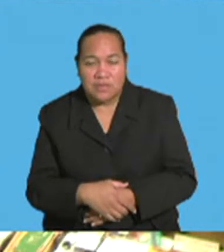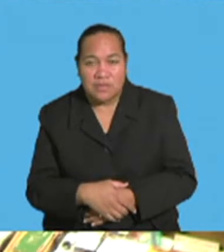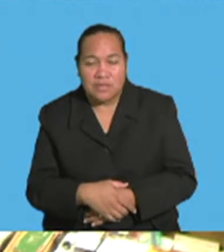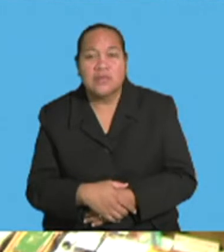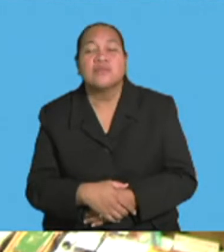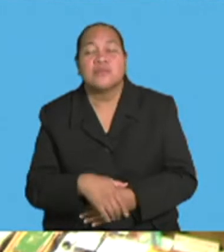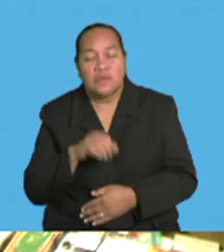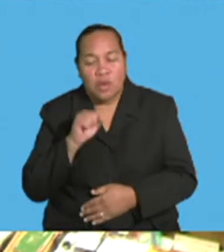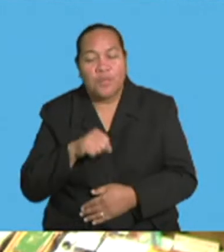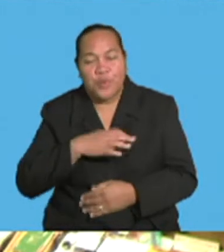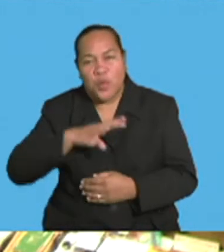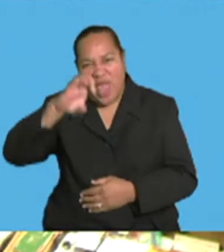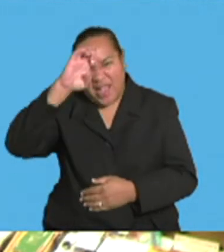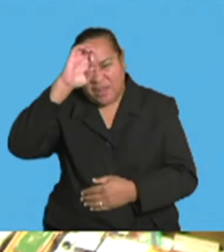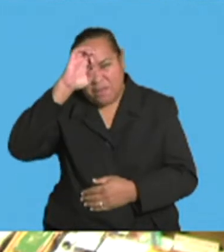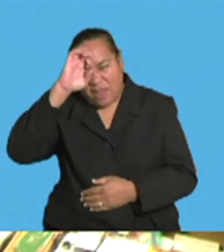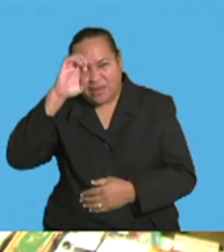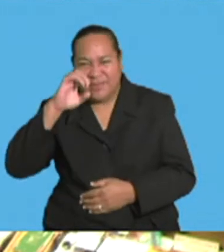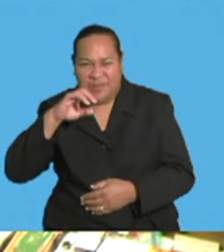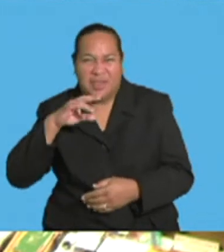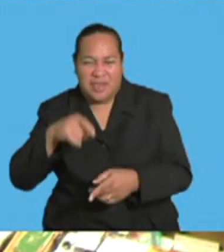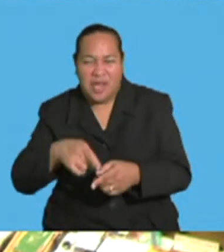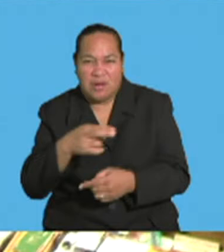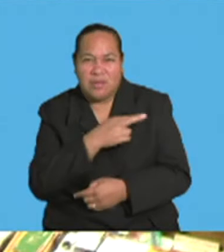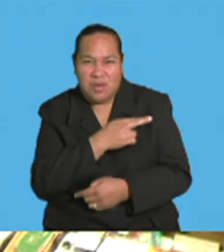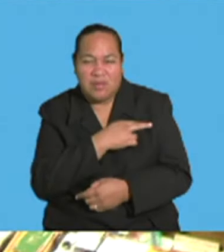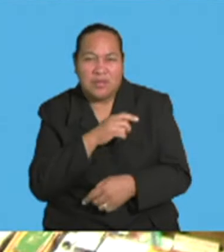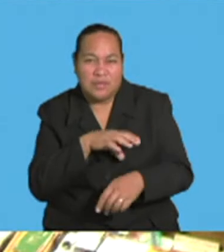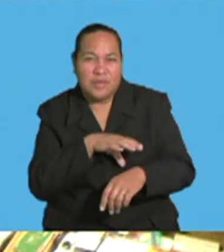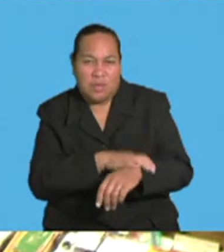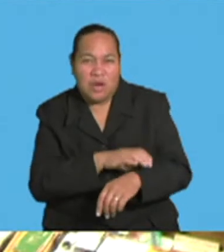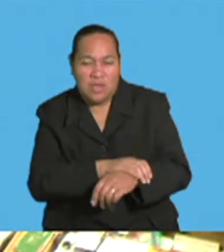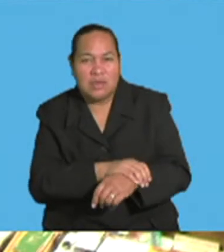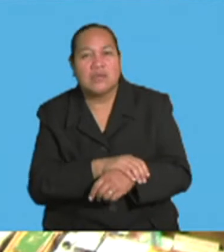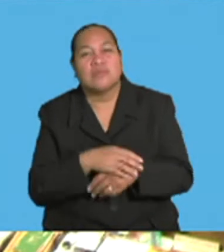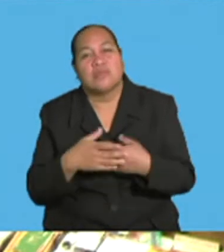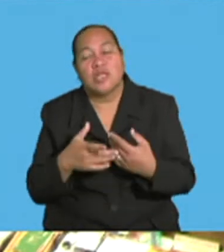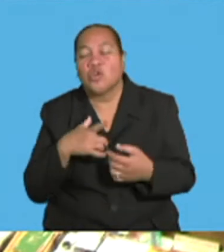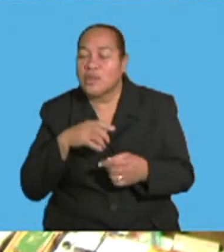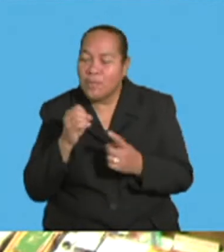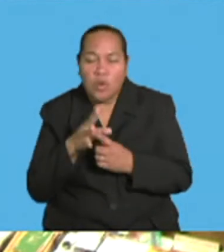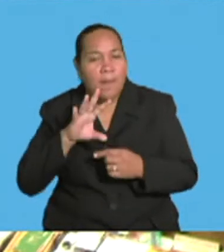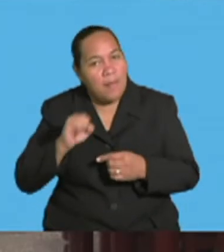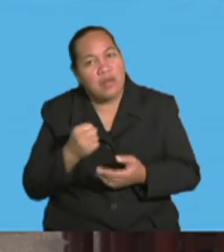We expect a lot from our Fiji Police Force, and of course, for that reason, we need to support them